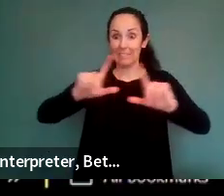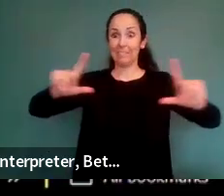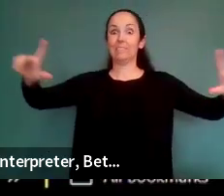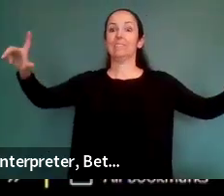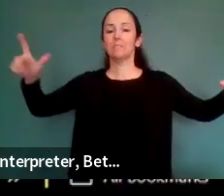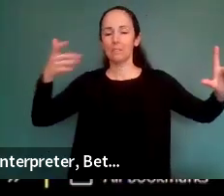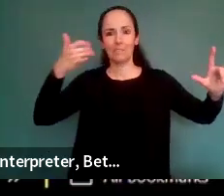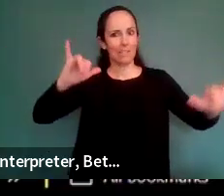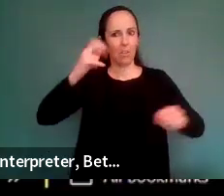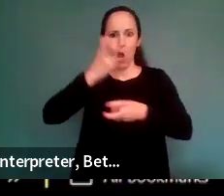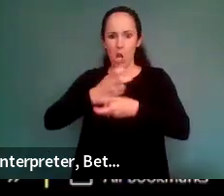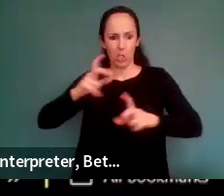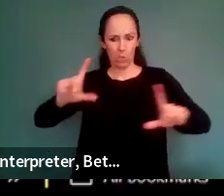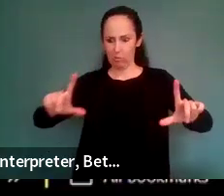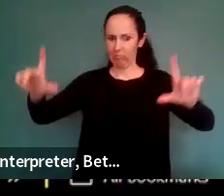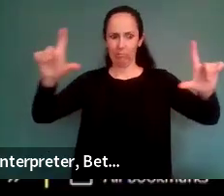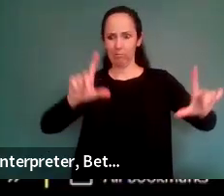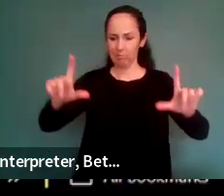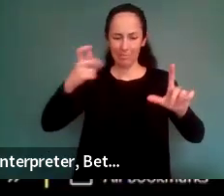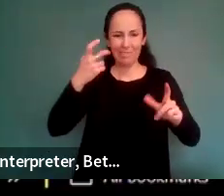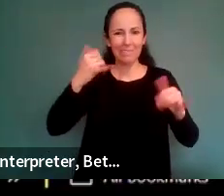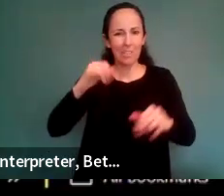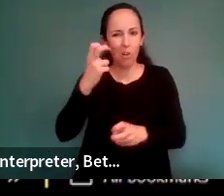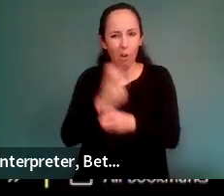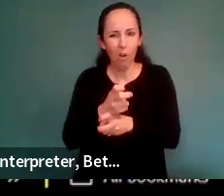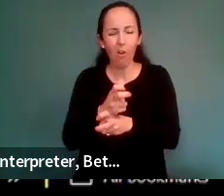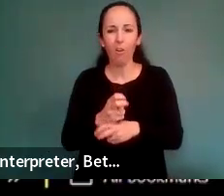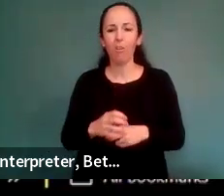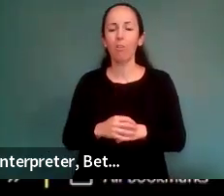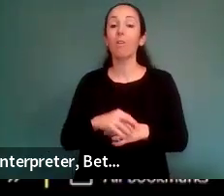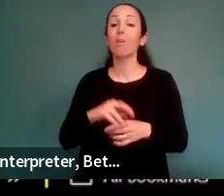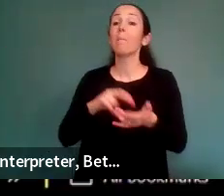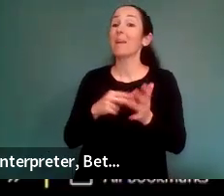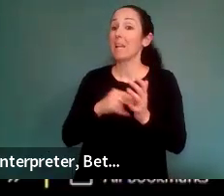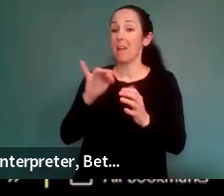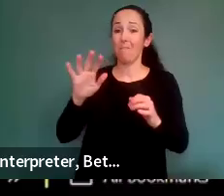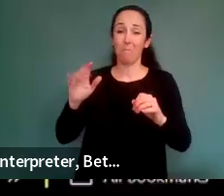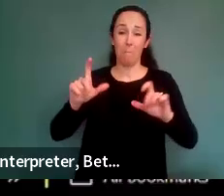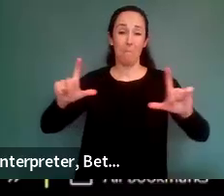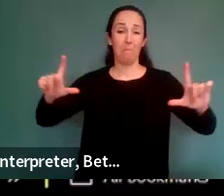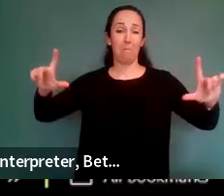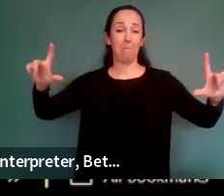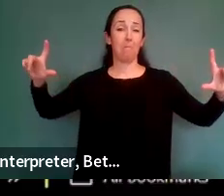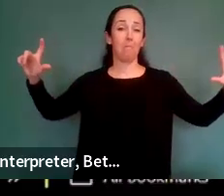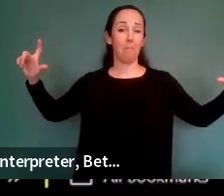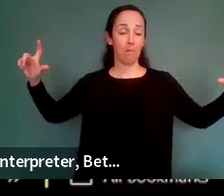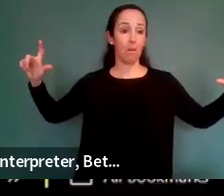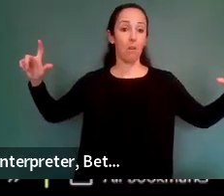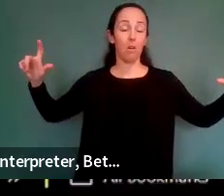estate. So there has to be a lot of navigating using the mouse to find your